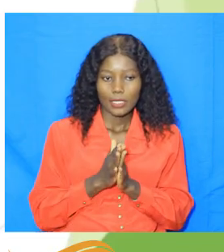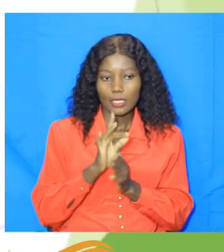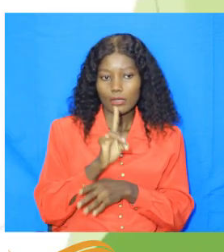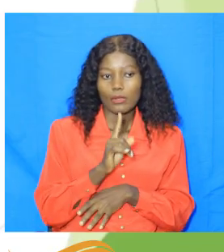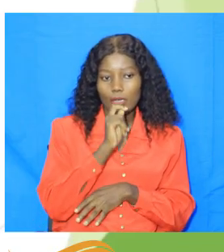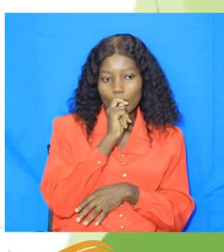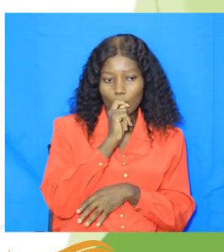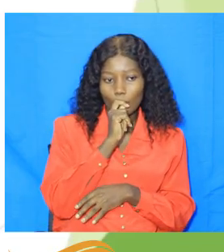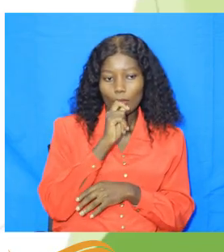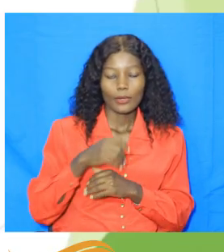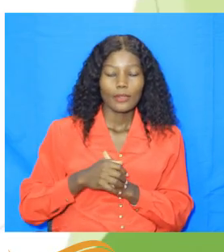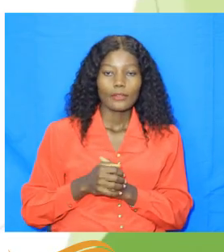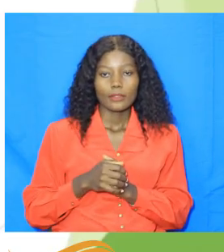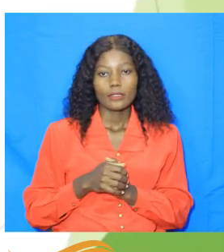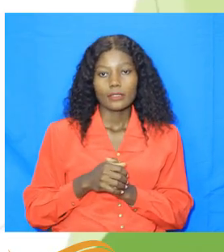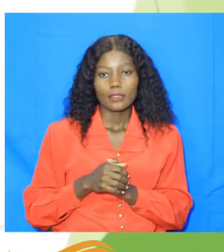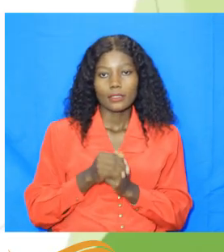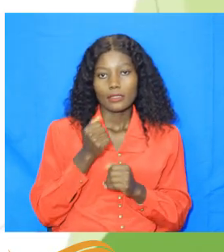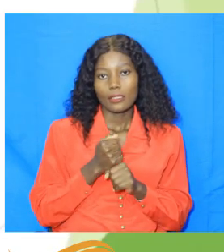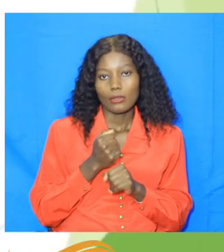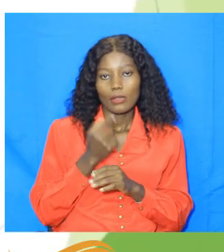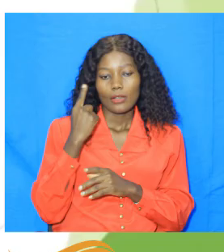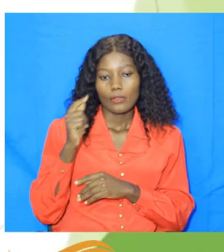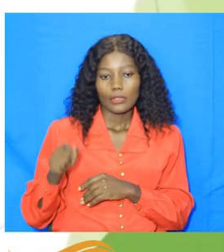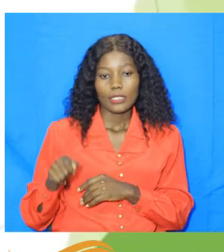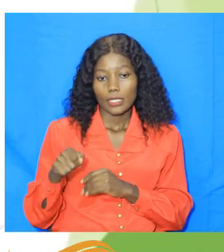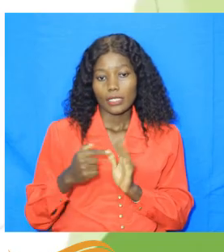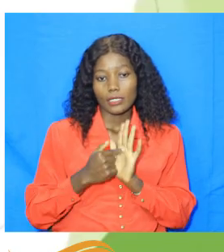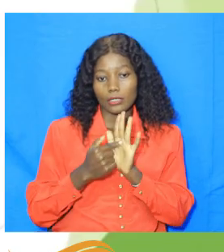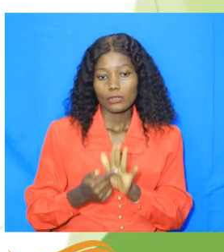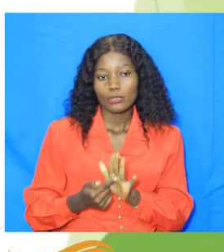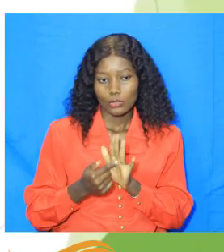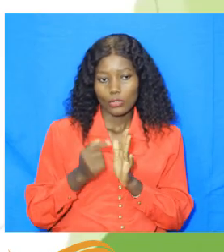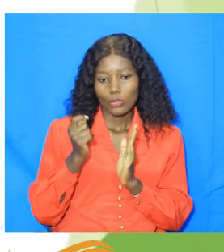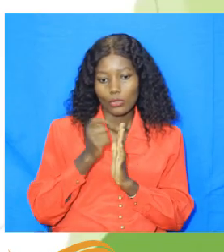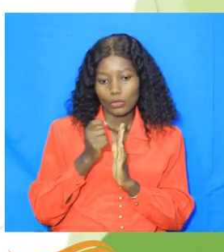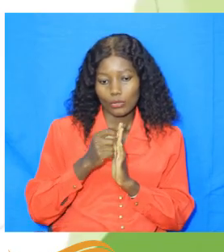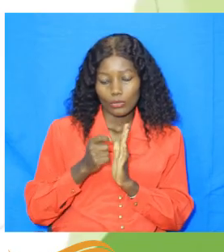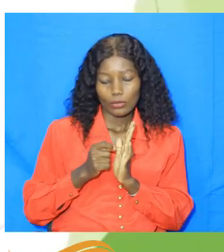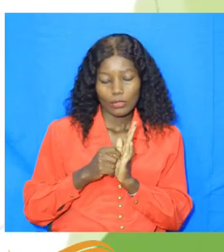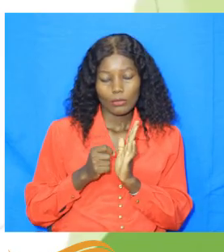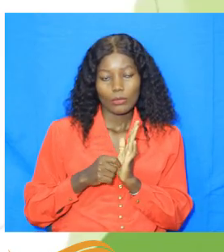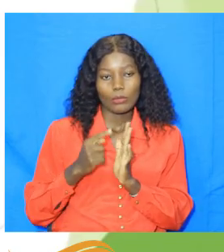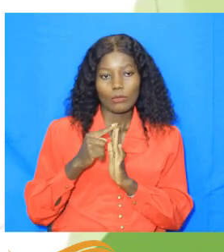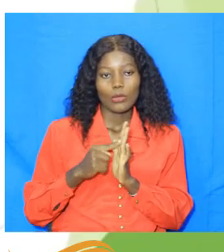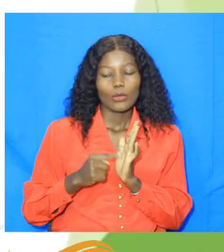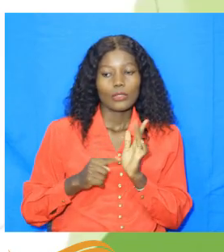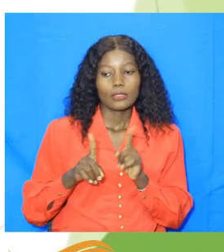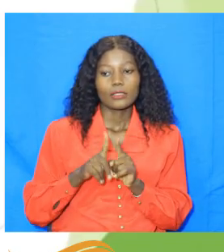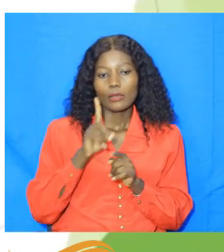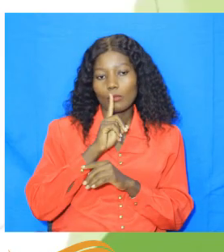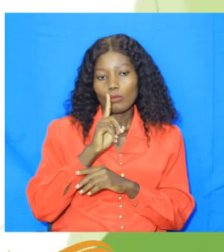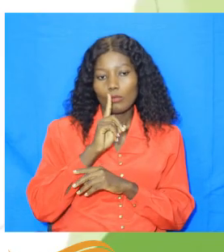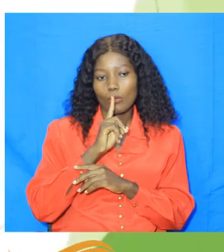referee, the work of the judges is to indicate the points and also the warnings. They will